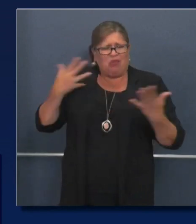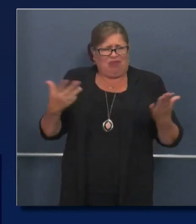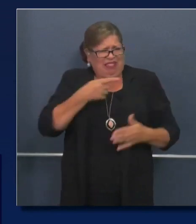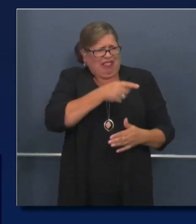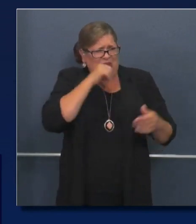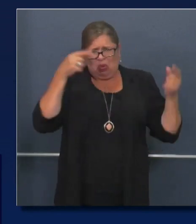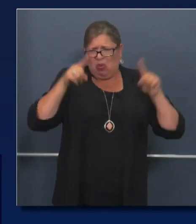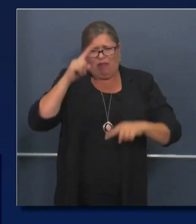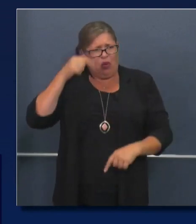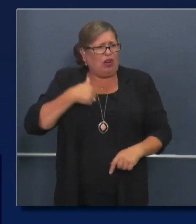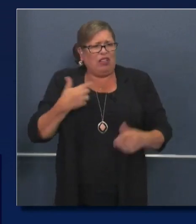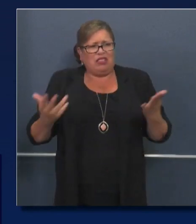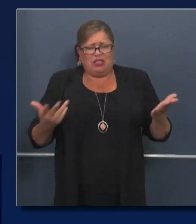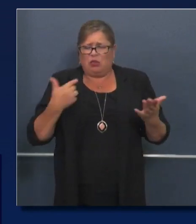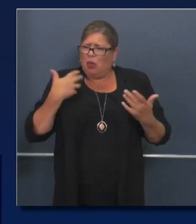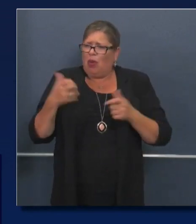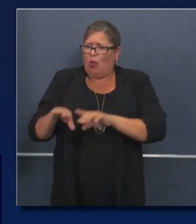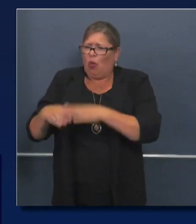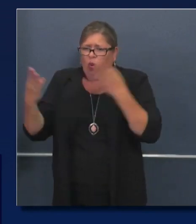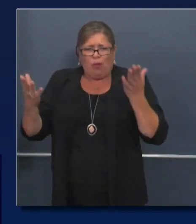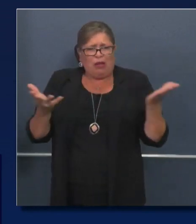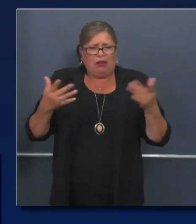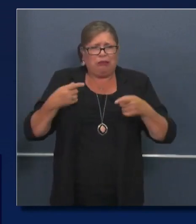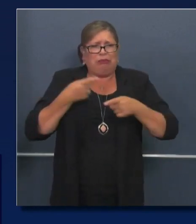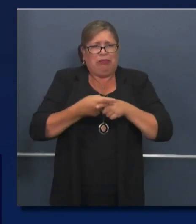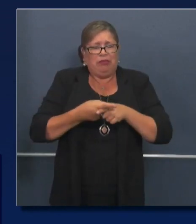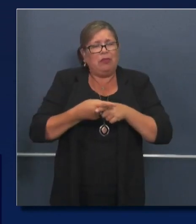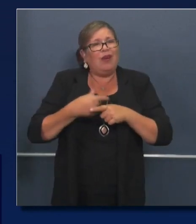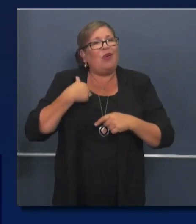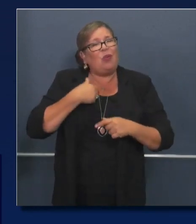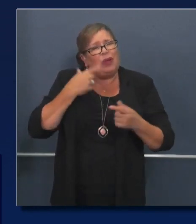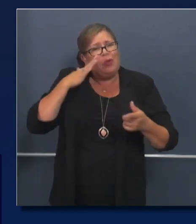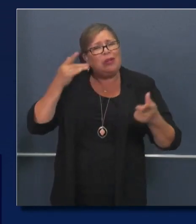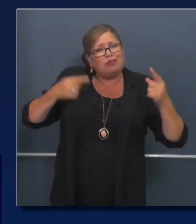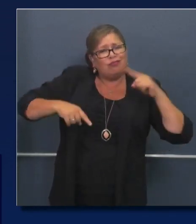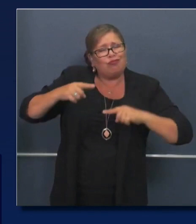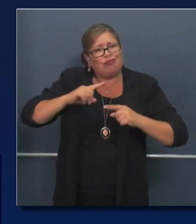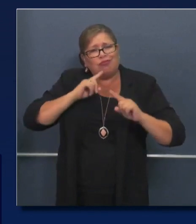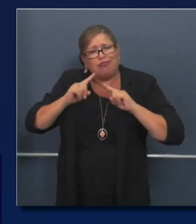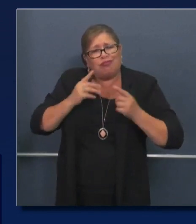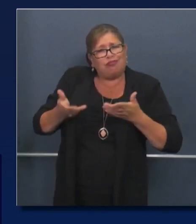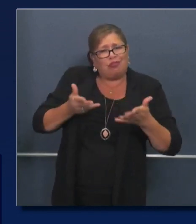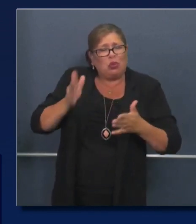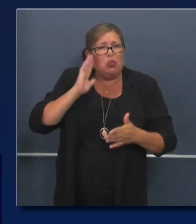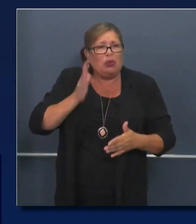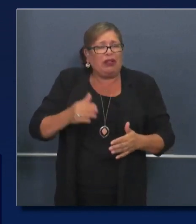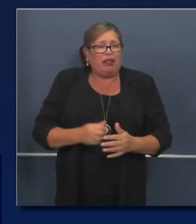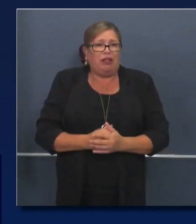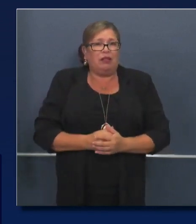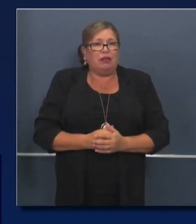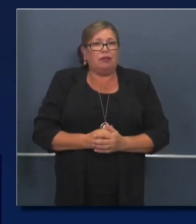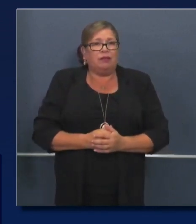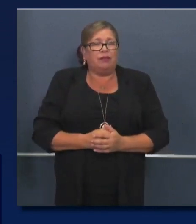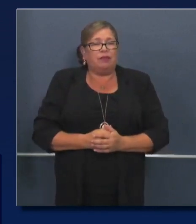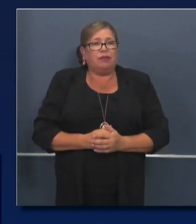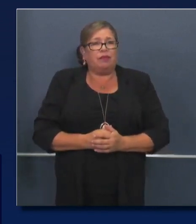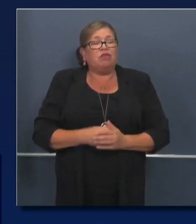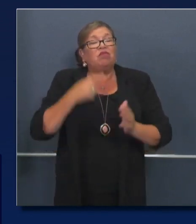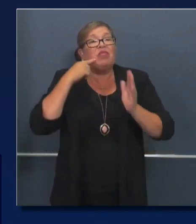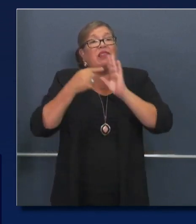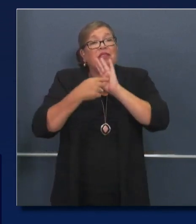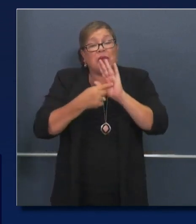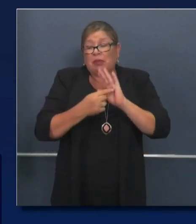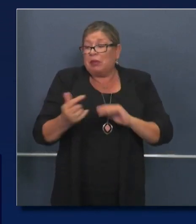County. We have been working with Imperial County for the last few weeks. They saw a big increase in hospitalizations. They had some